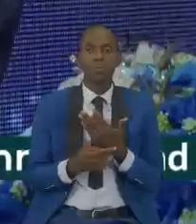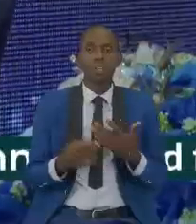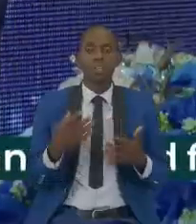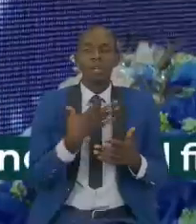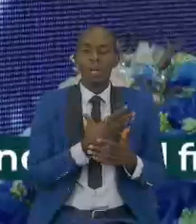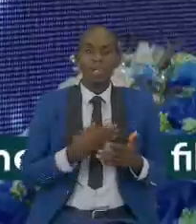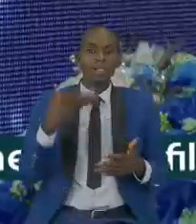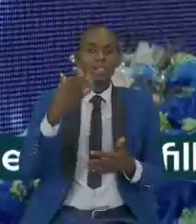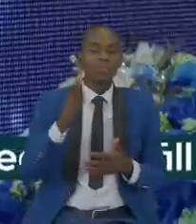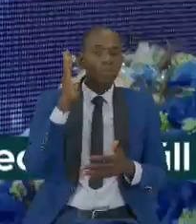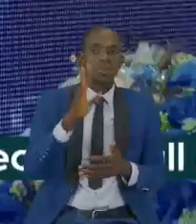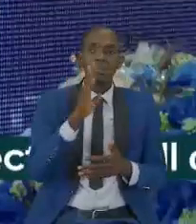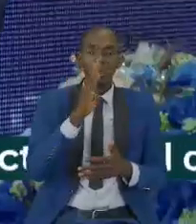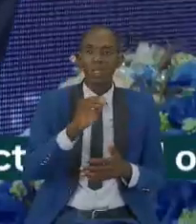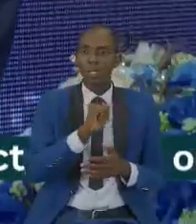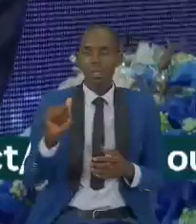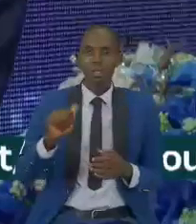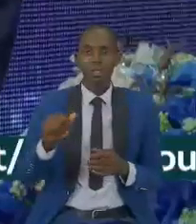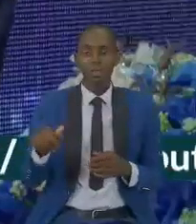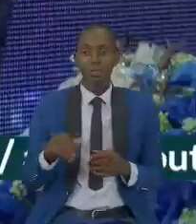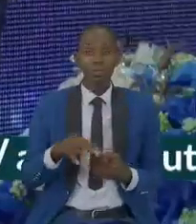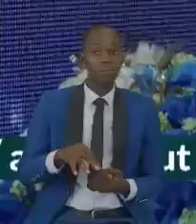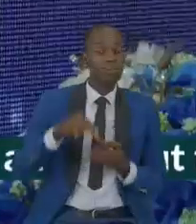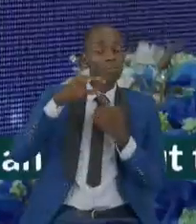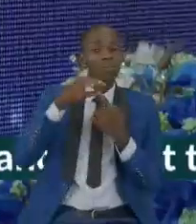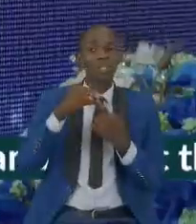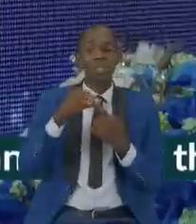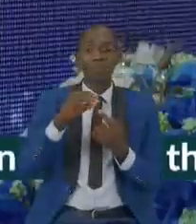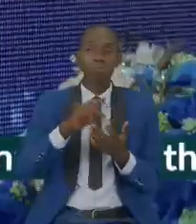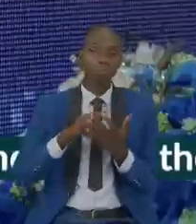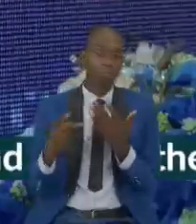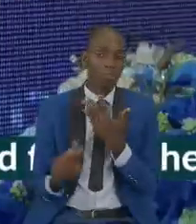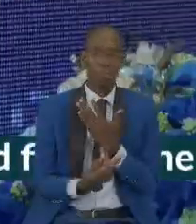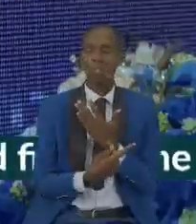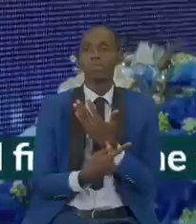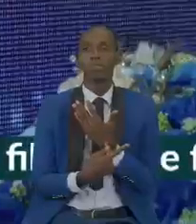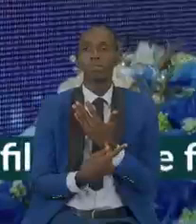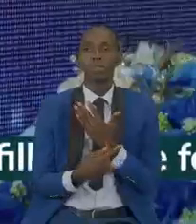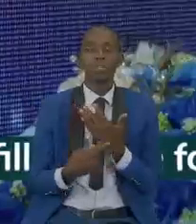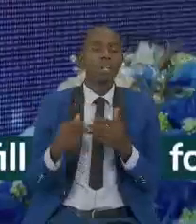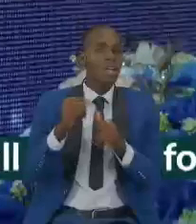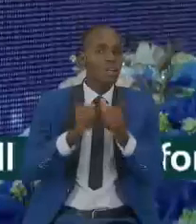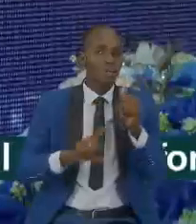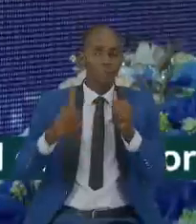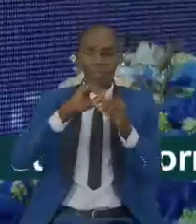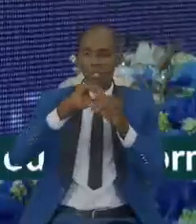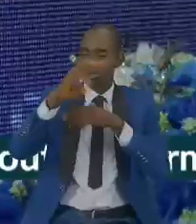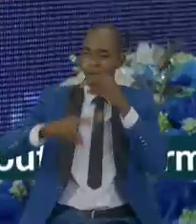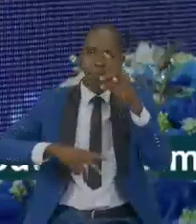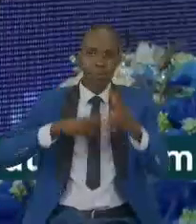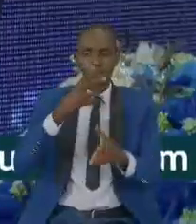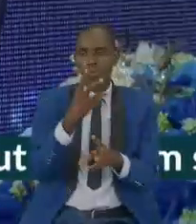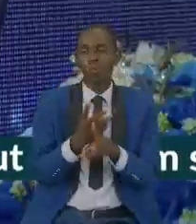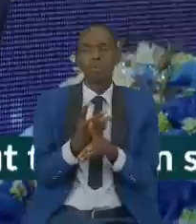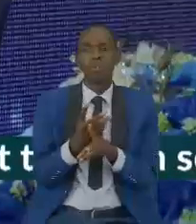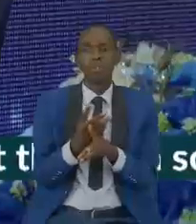rally, or what we call banquet, across the globe, depending on your time zone.